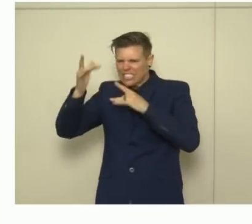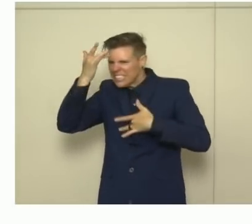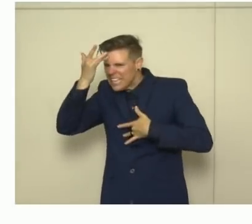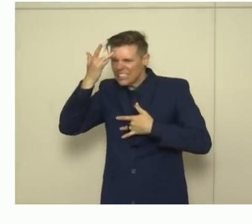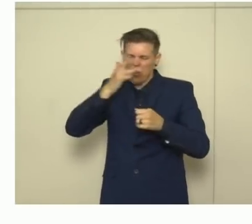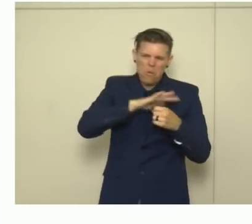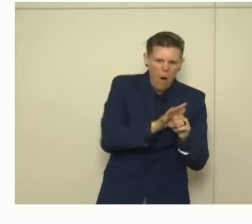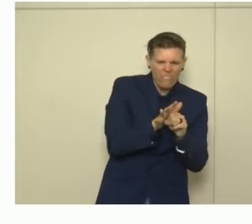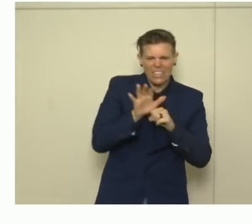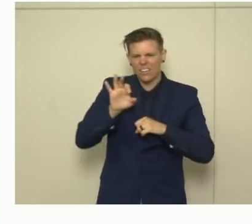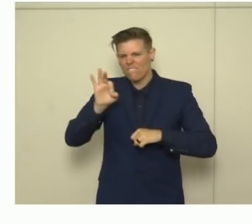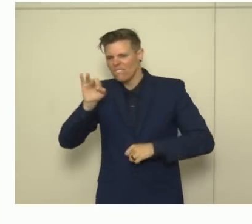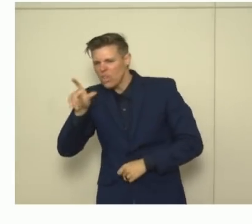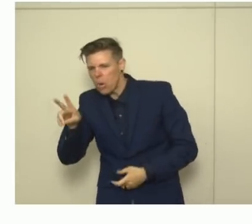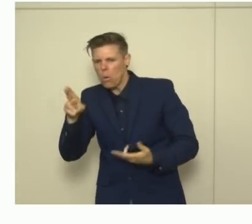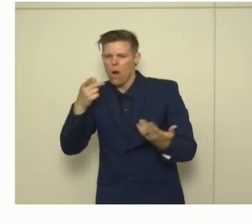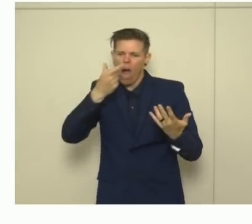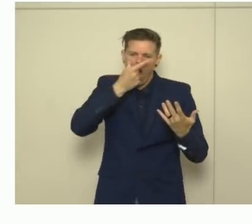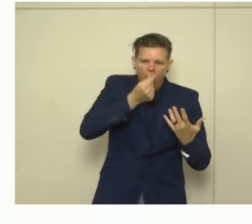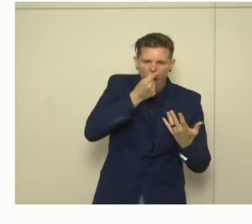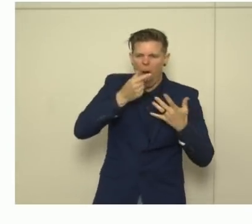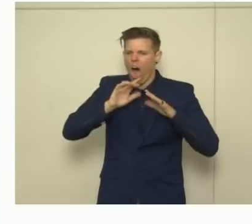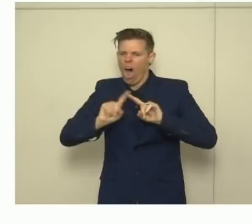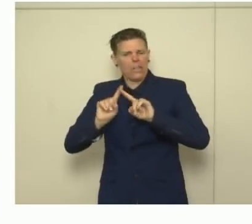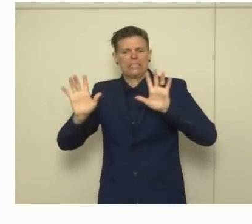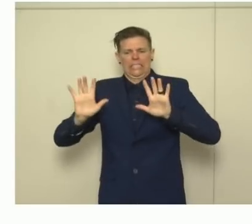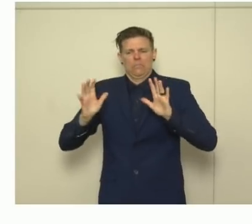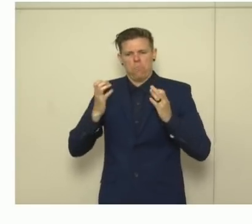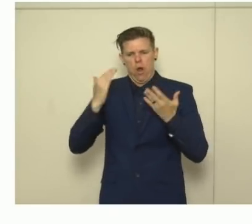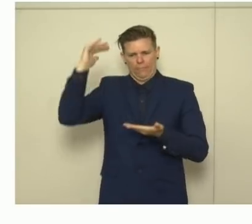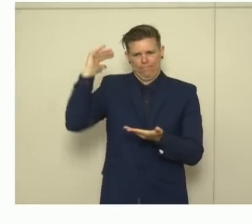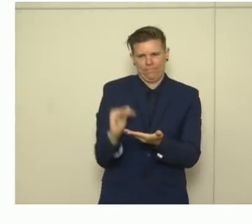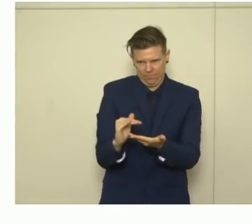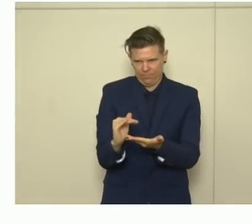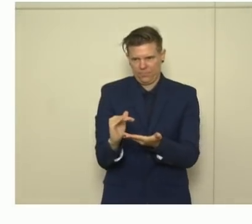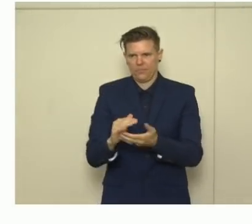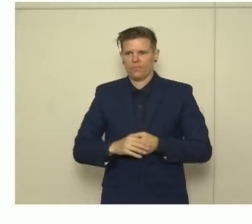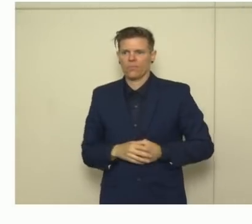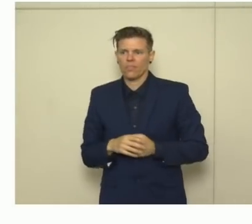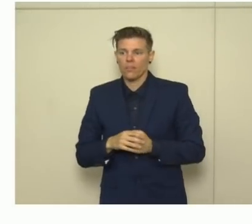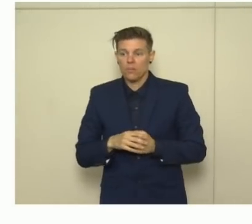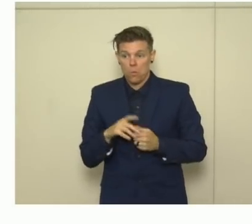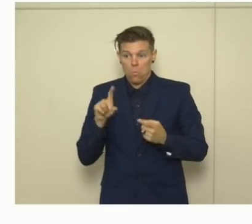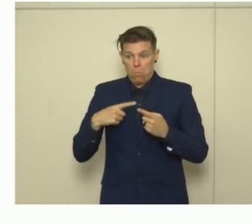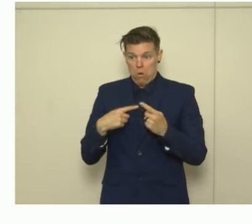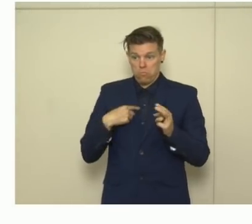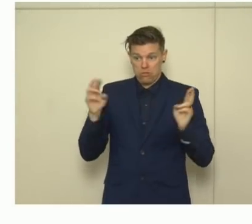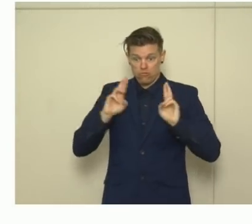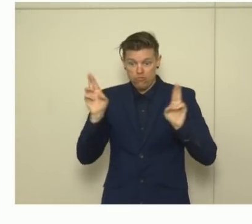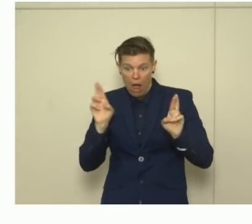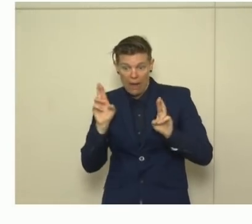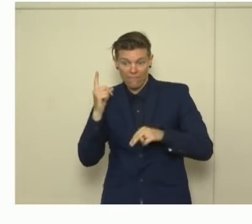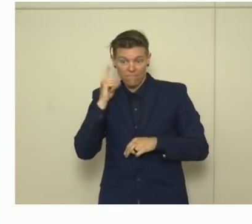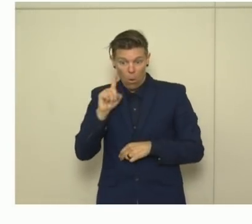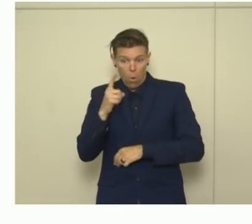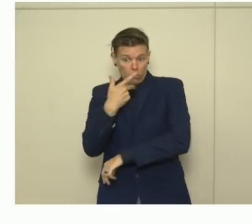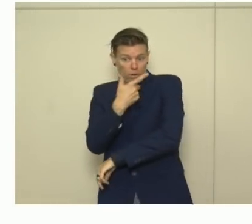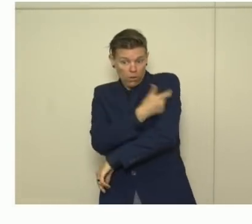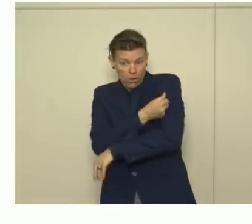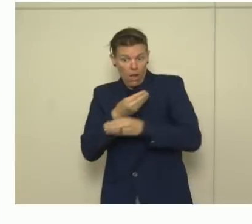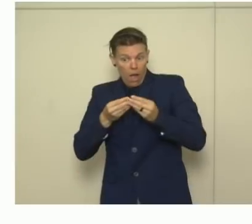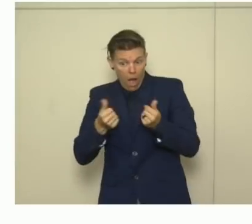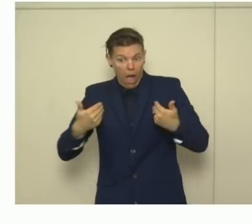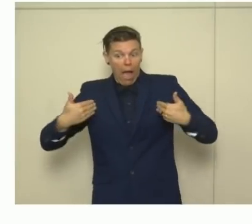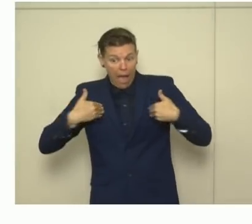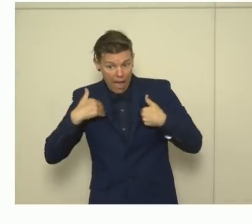out, we have the capacity and bandwidth to get as many New Mexicans vaccinated as quickly as we can with the supplies that